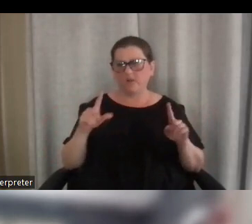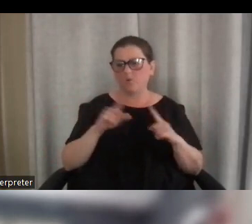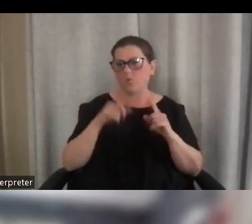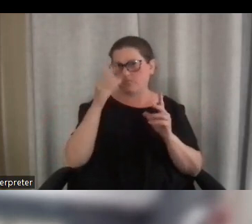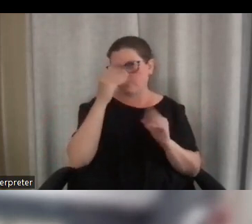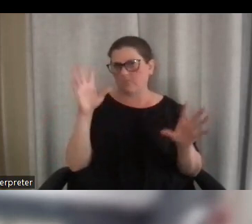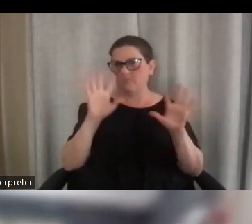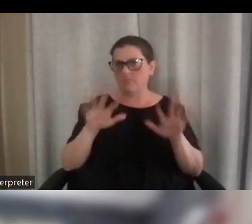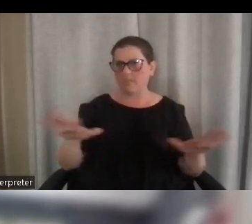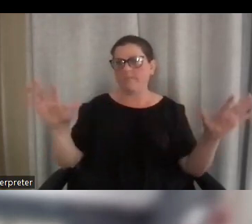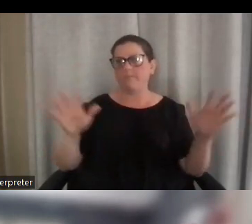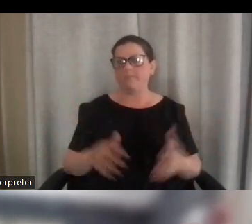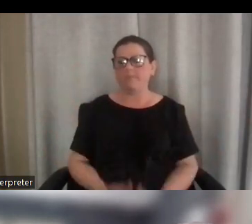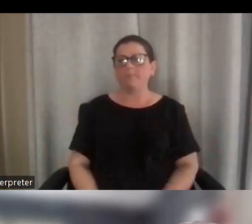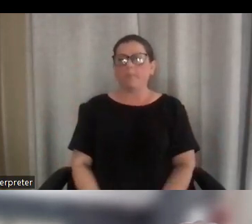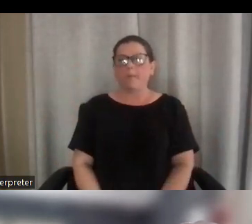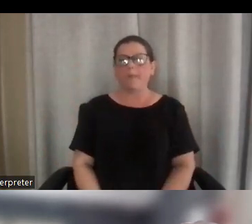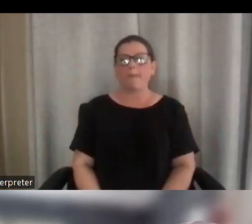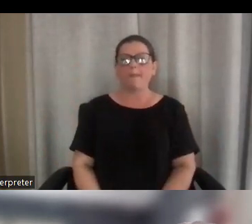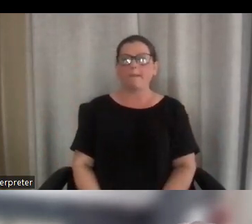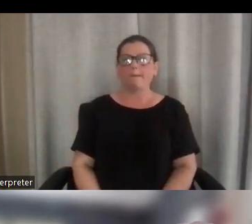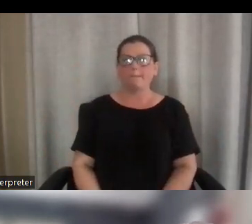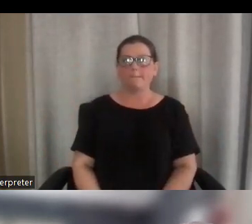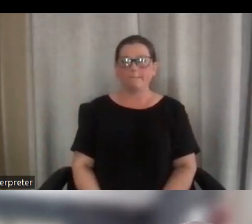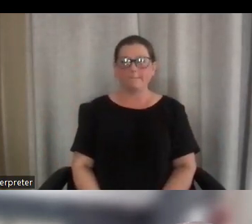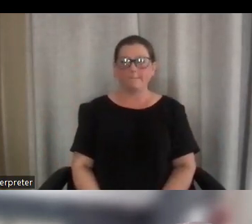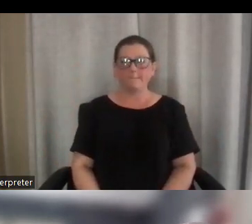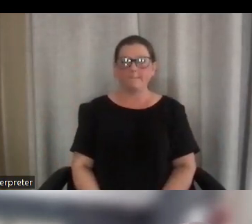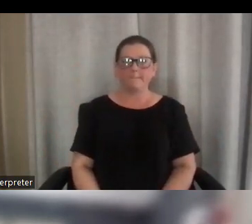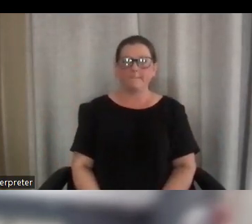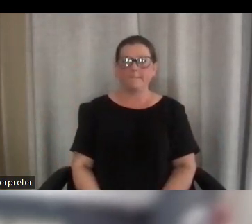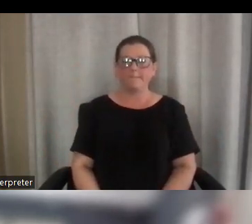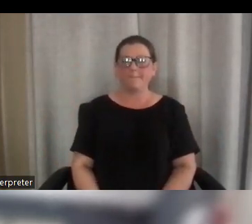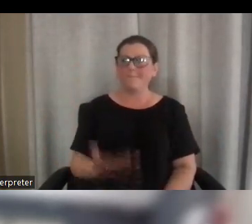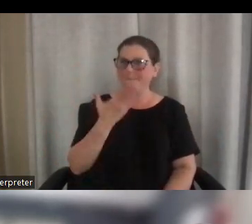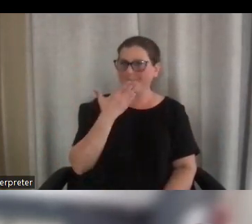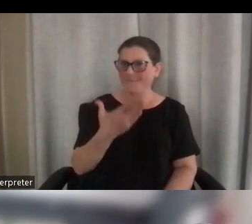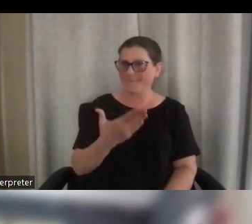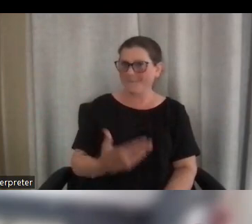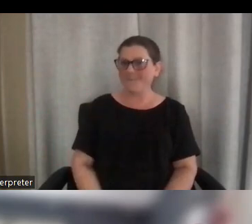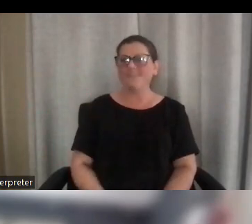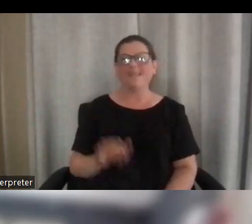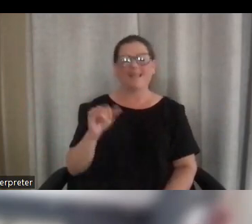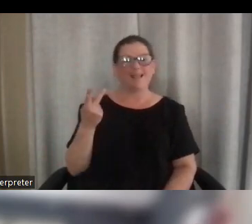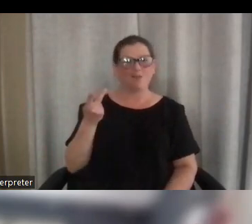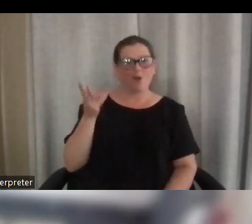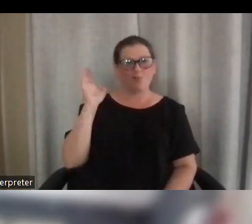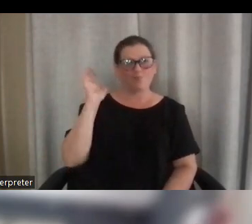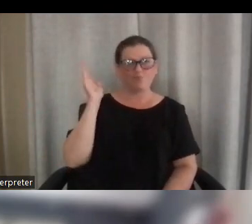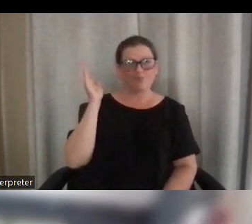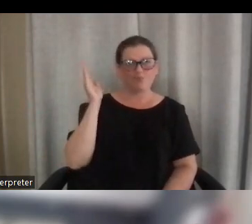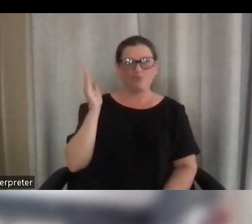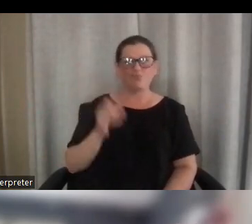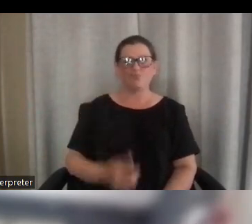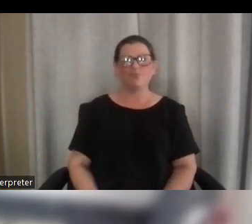word about the paid leave campaign in Massachusetts. And thank you, that's our presentation. And